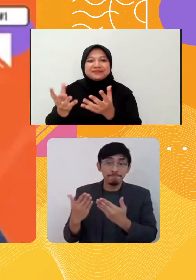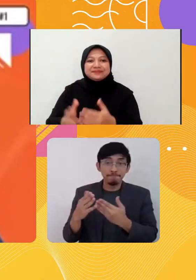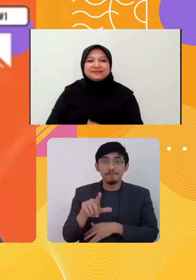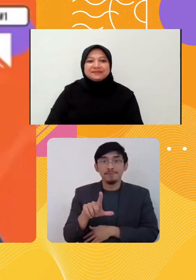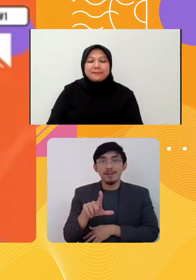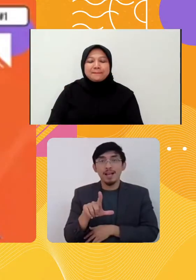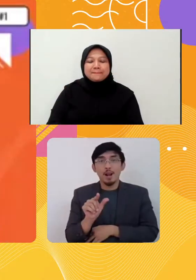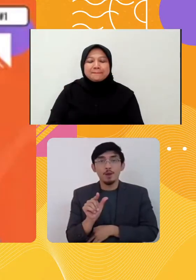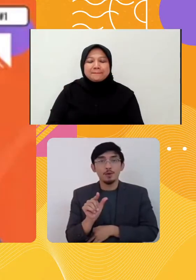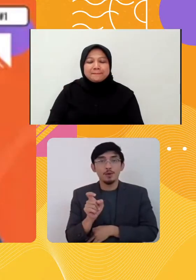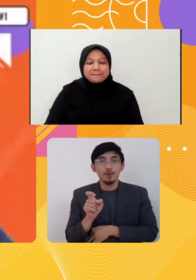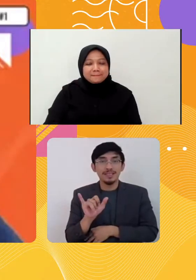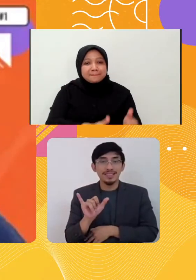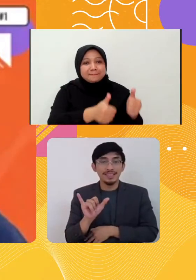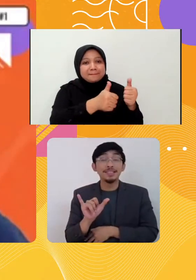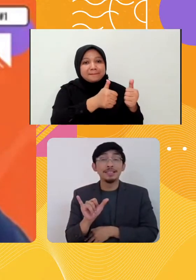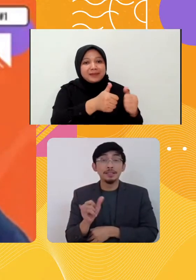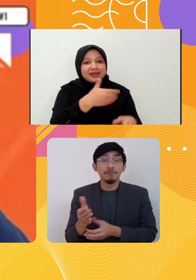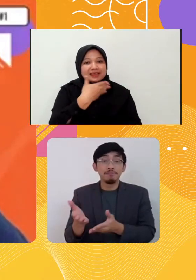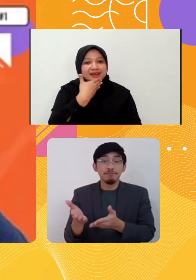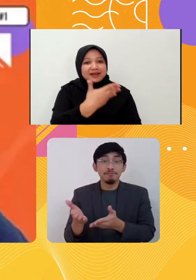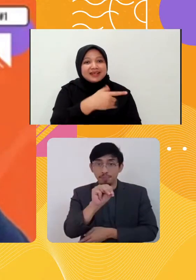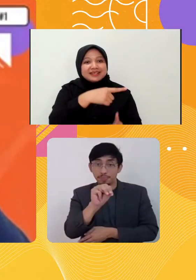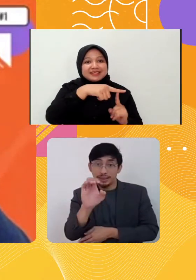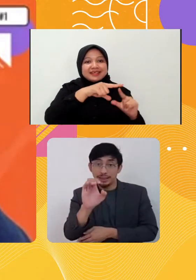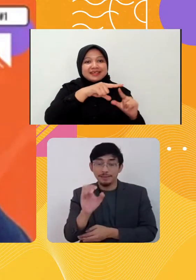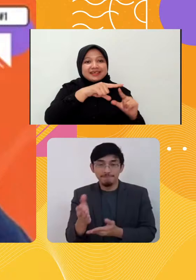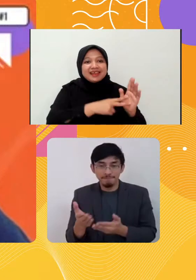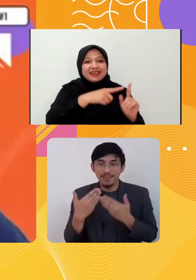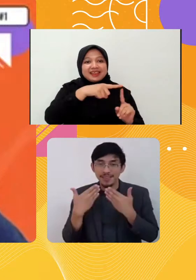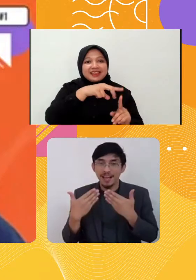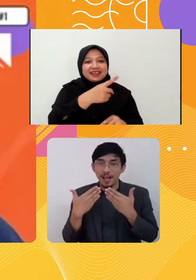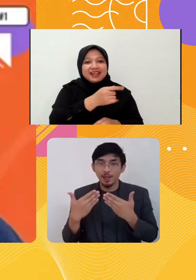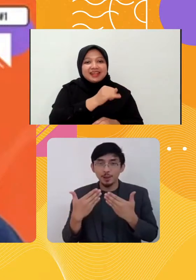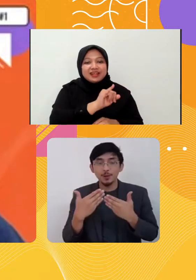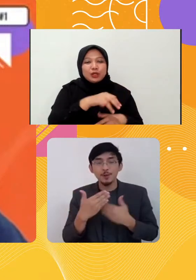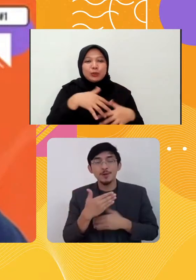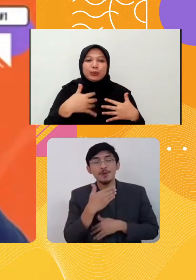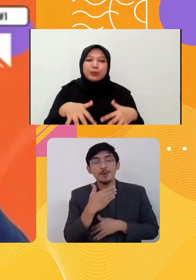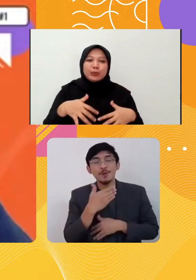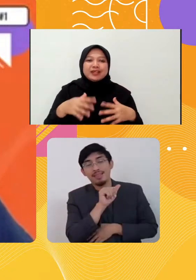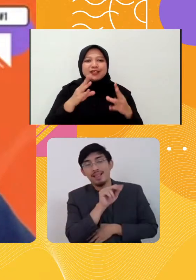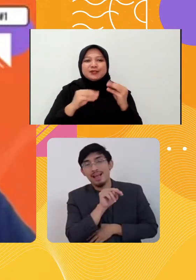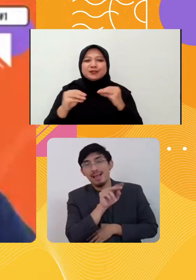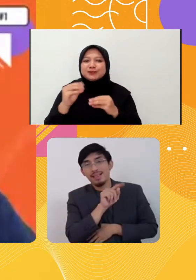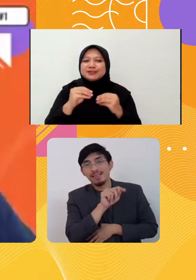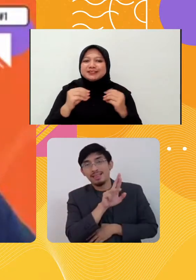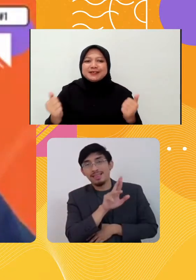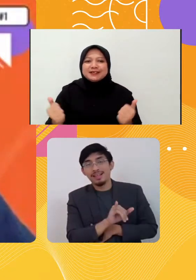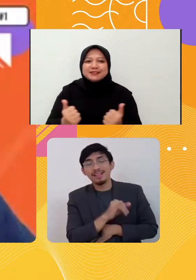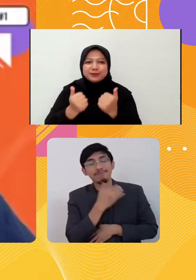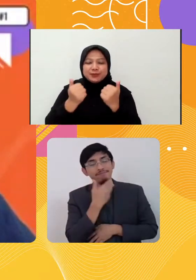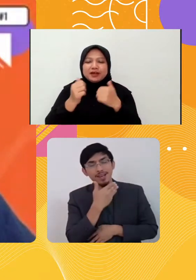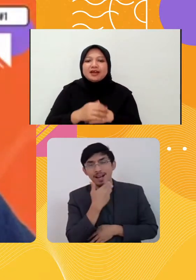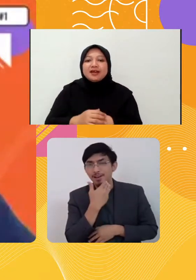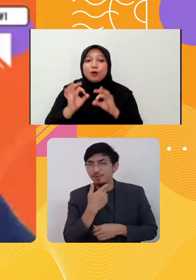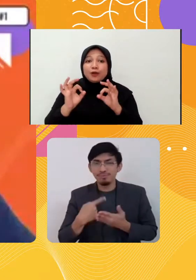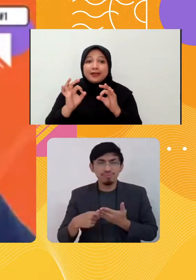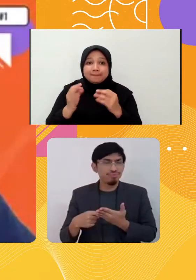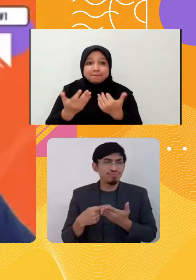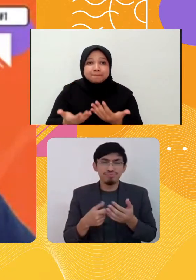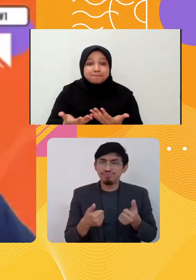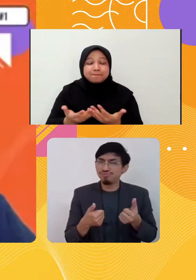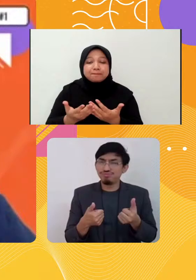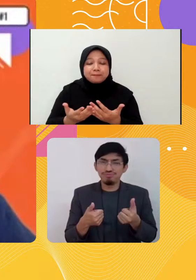Thank you very much, Mbak Tantri. That was a tremendous discussion. So everyone